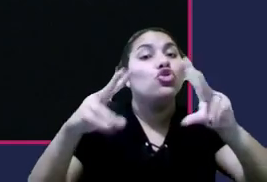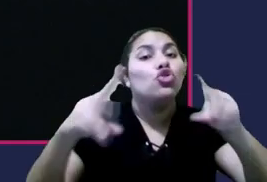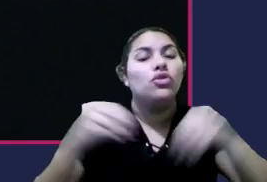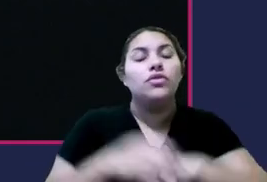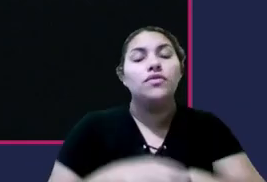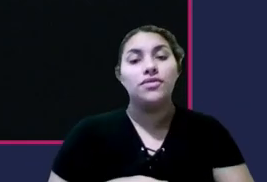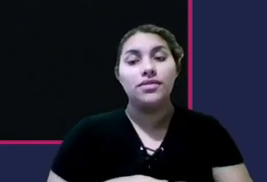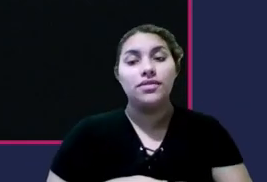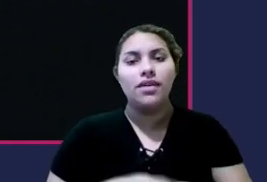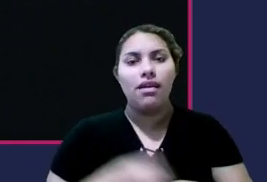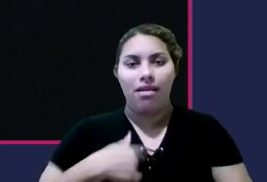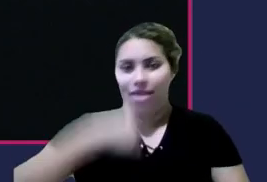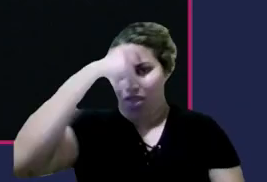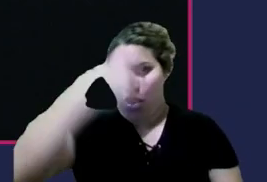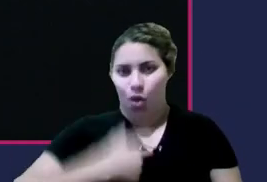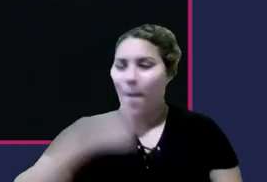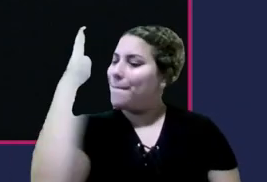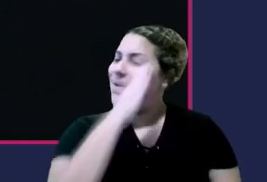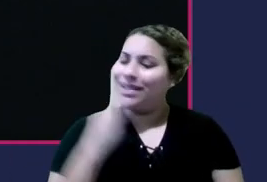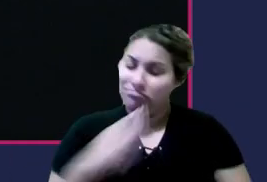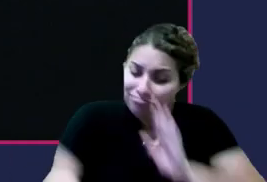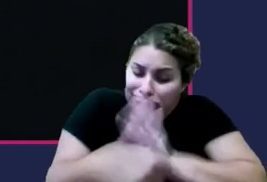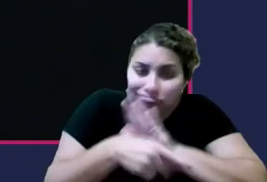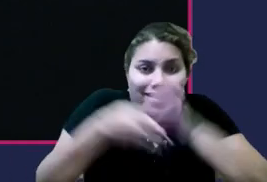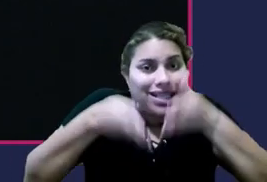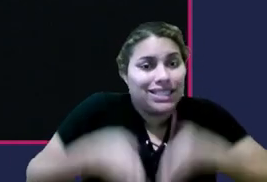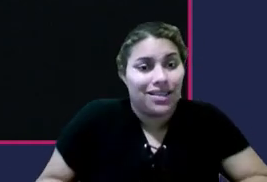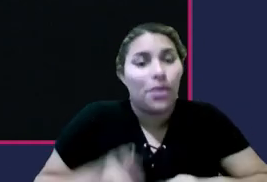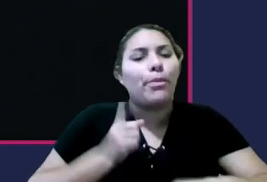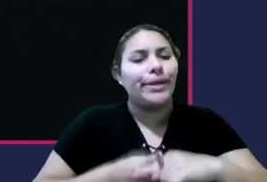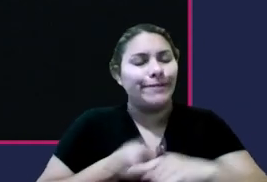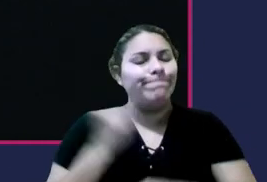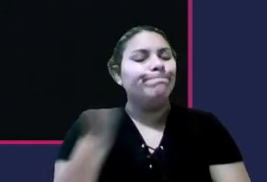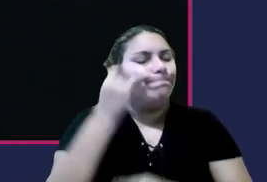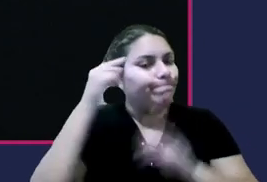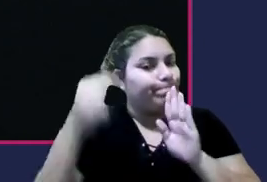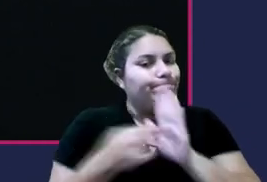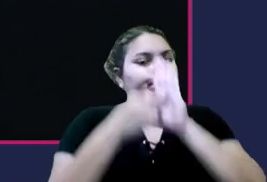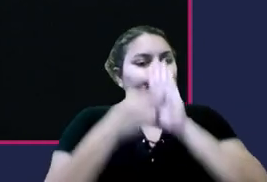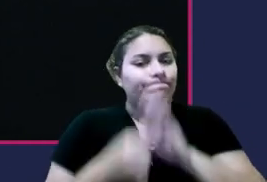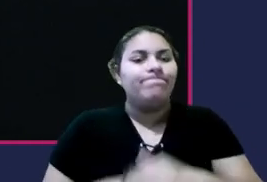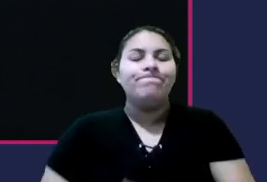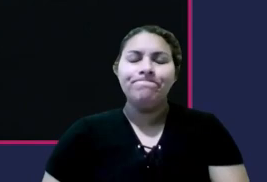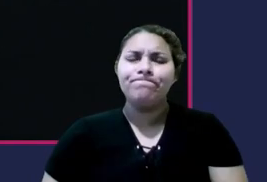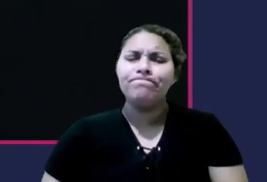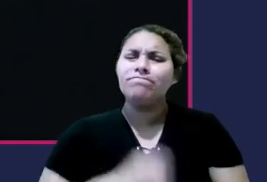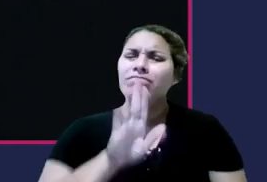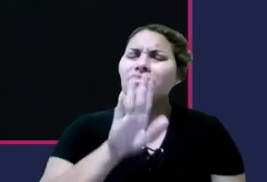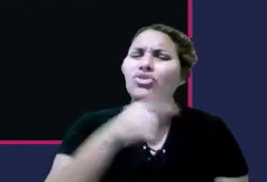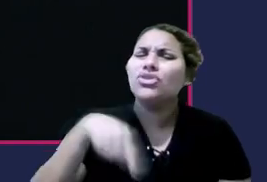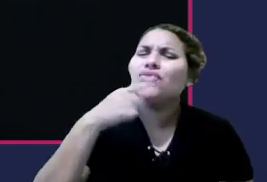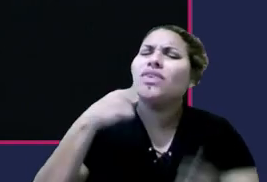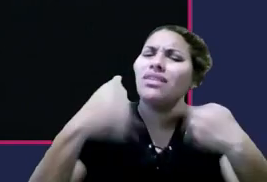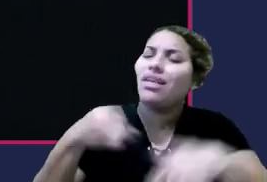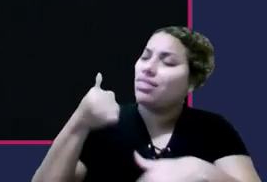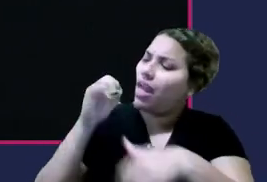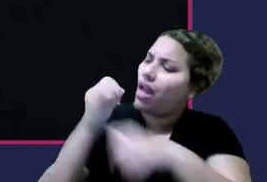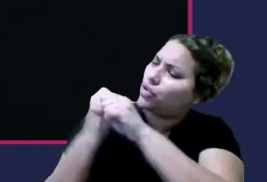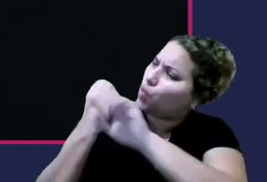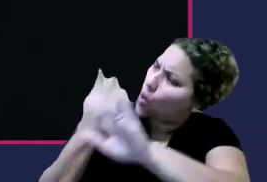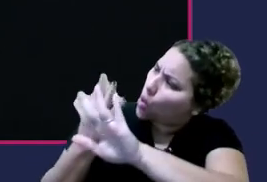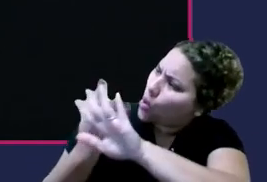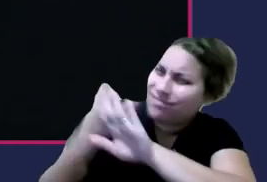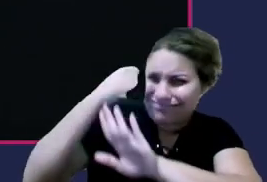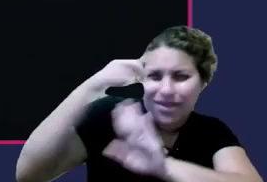important to all of us here, for me as a Brazilian, and I think that's the greatest point. When you think about 10